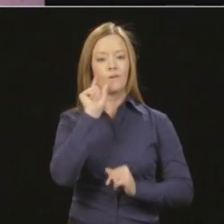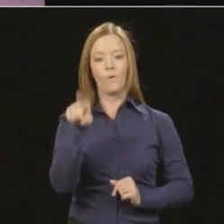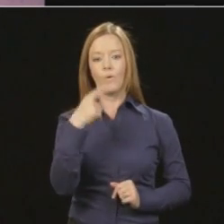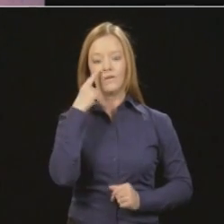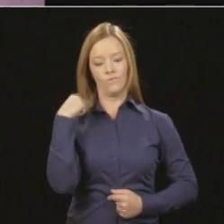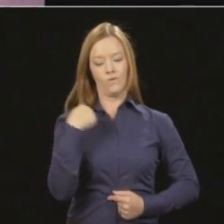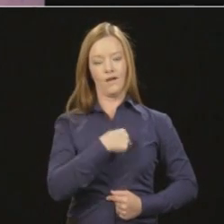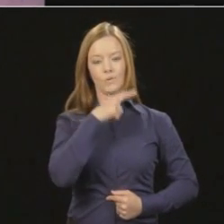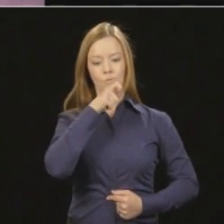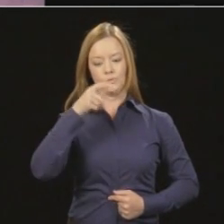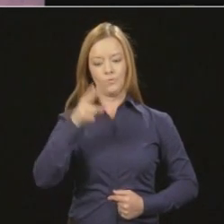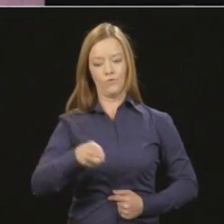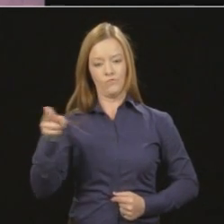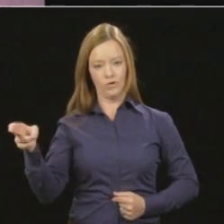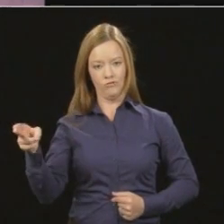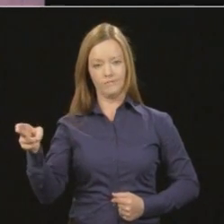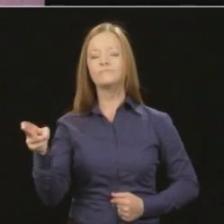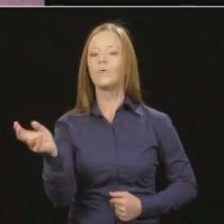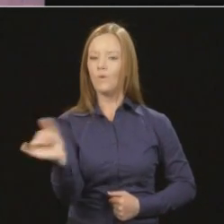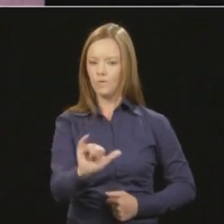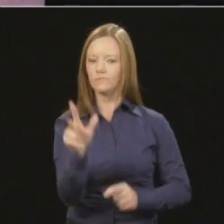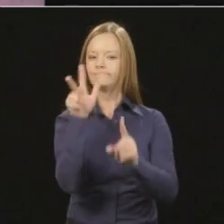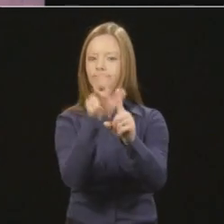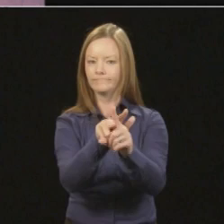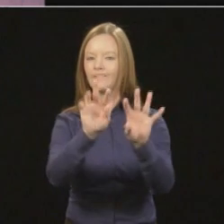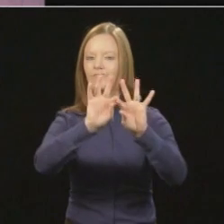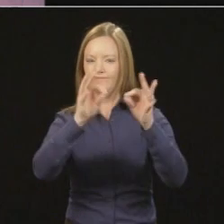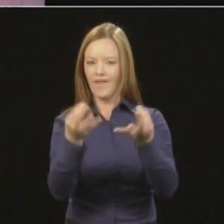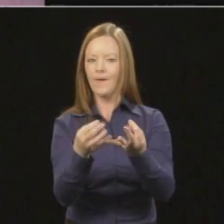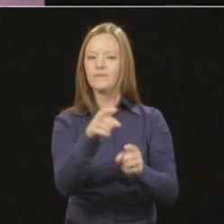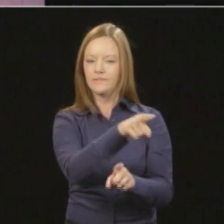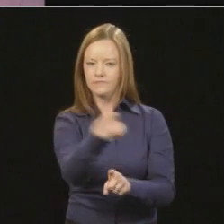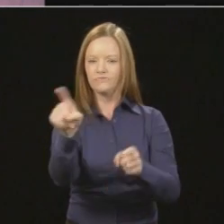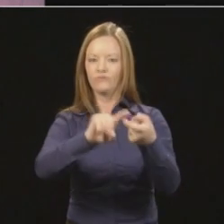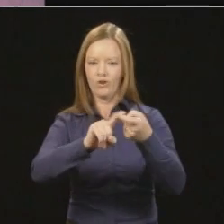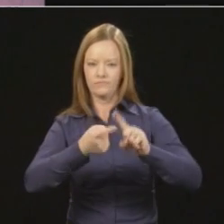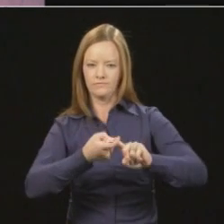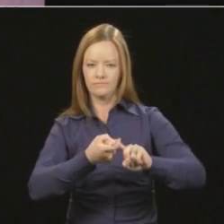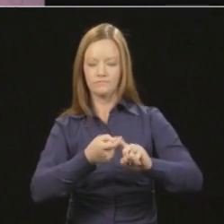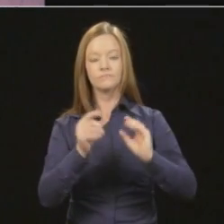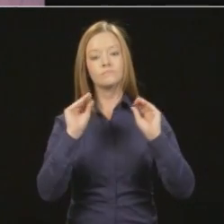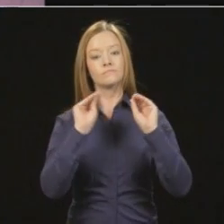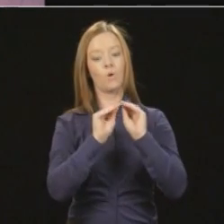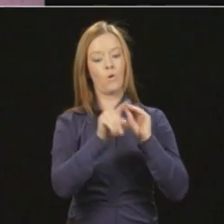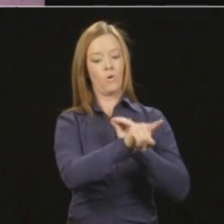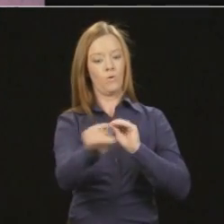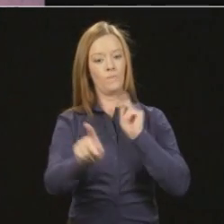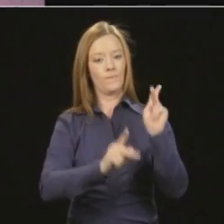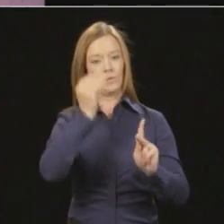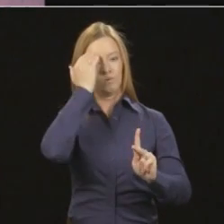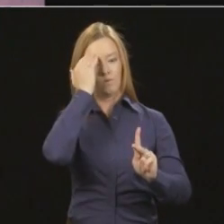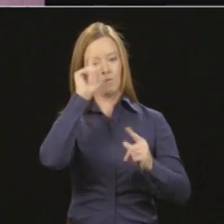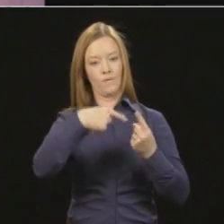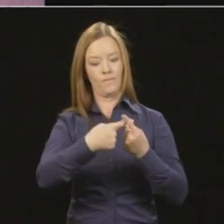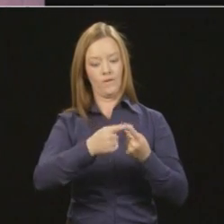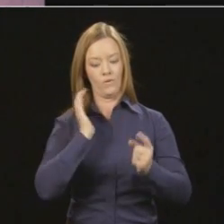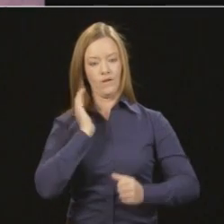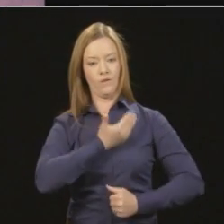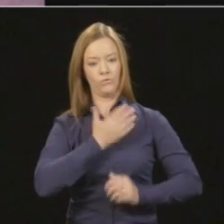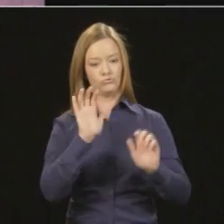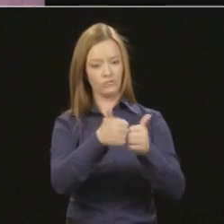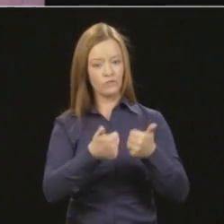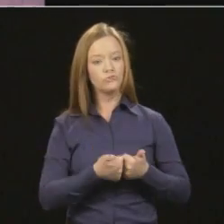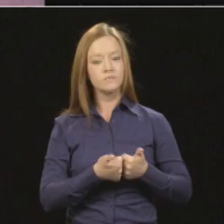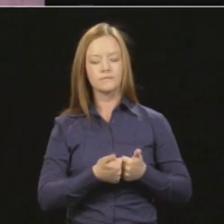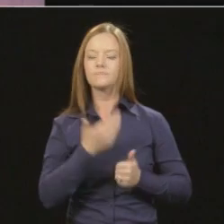for our loved ones and others. The more people know about us and our challenges, the better. In this video, I